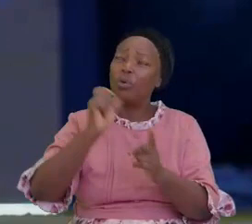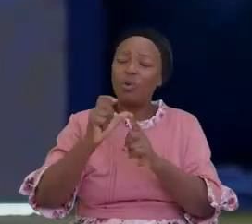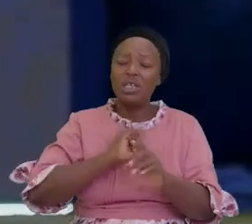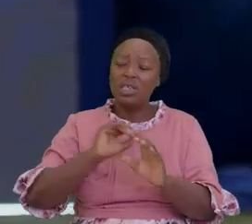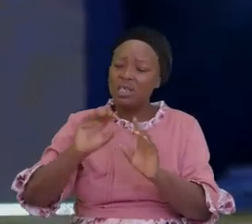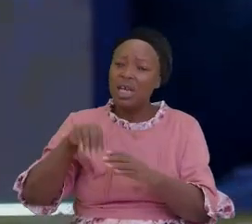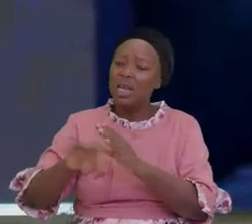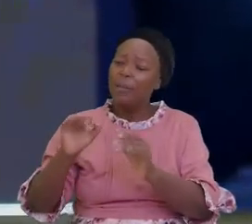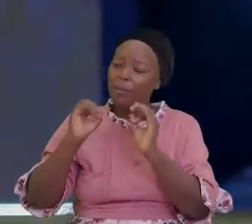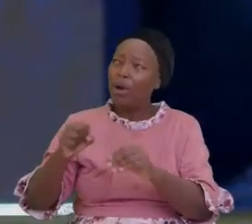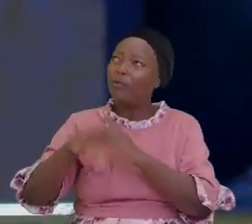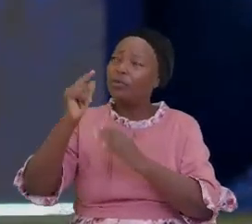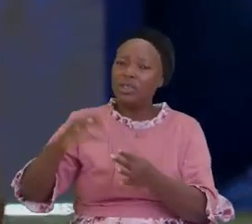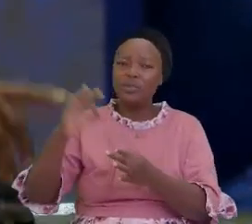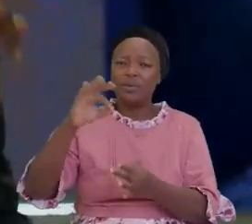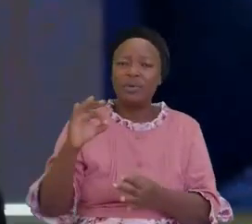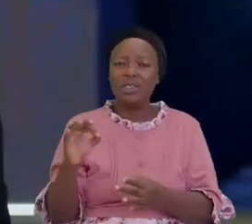the spirit.